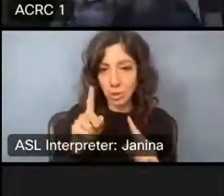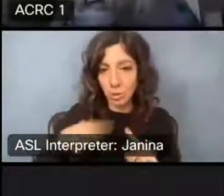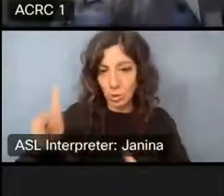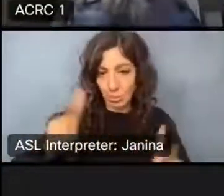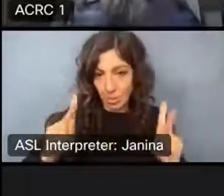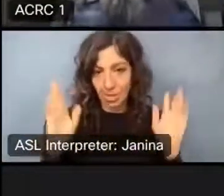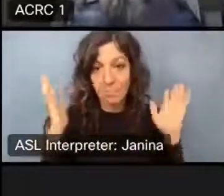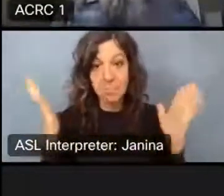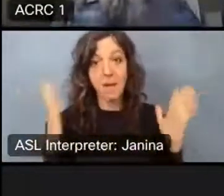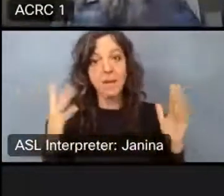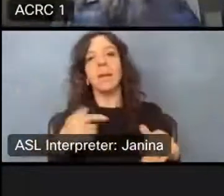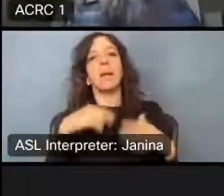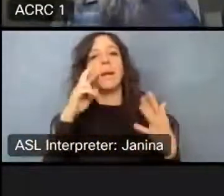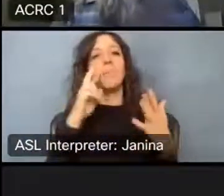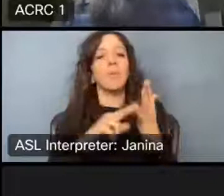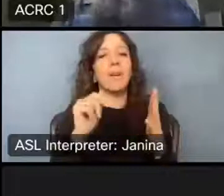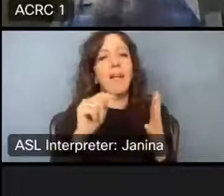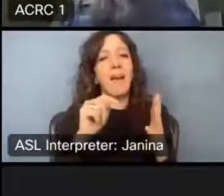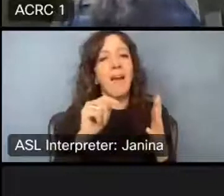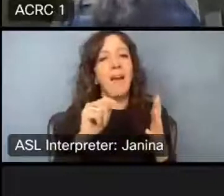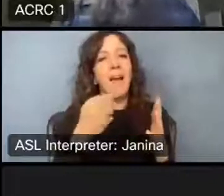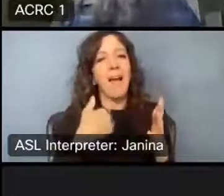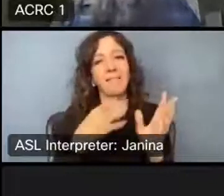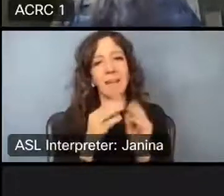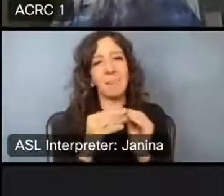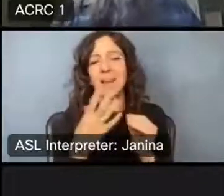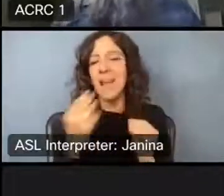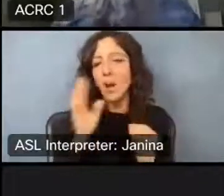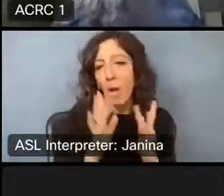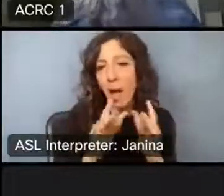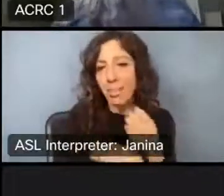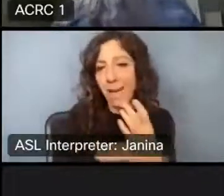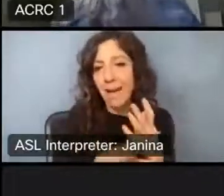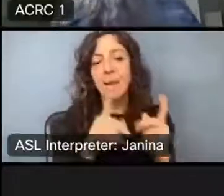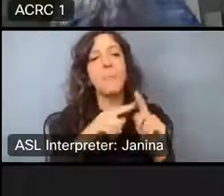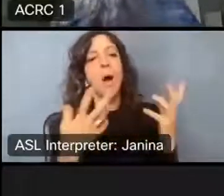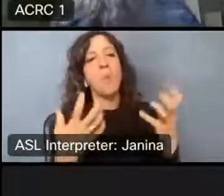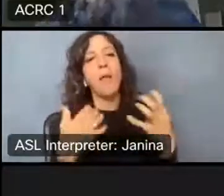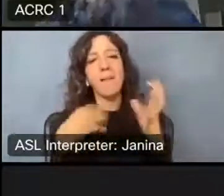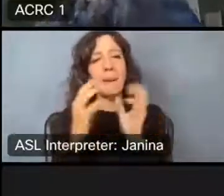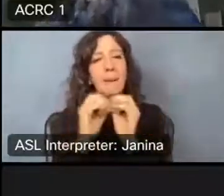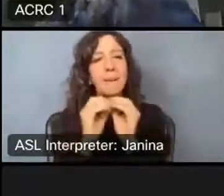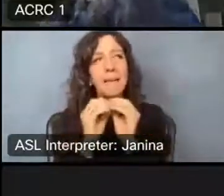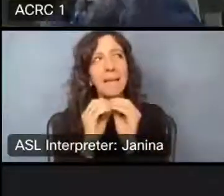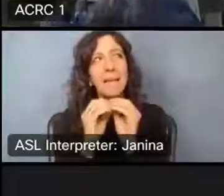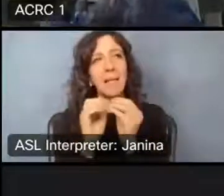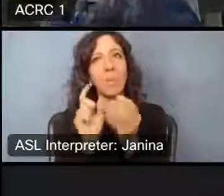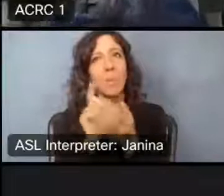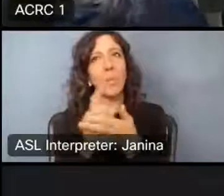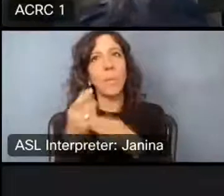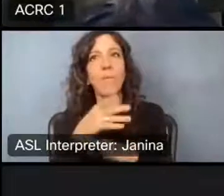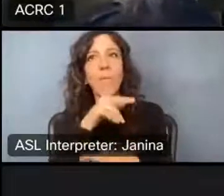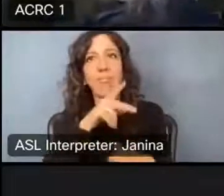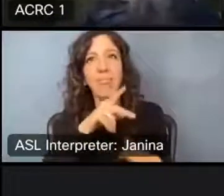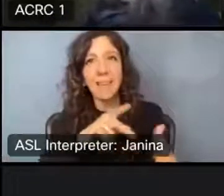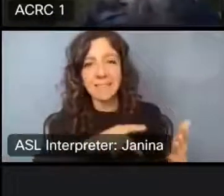at scheduling a meeting, and we'll do it virtually, obviously, but it would be the week before Thanksgiving. So